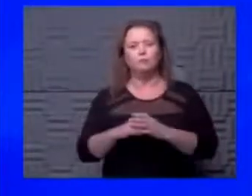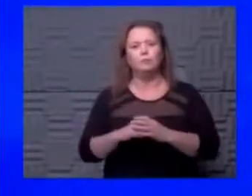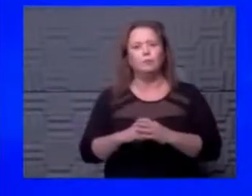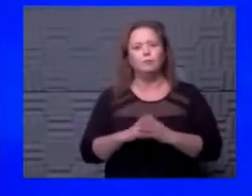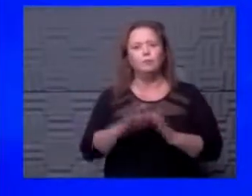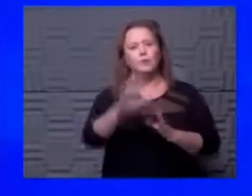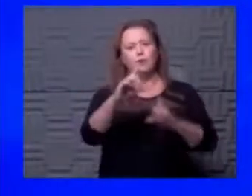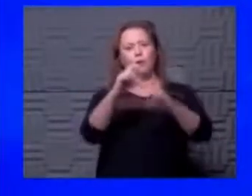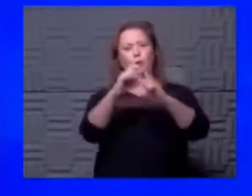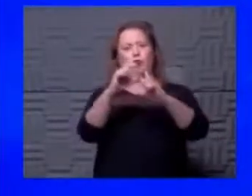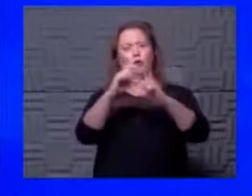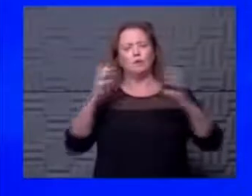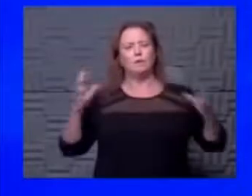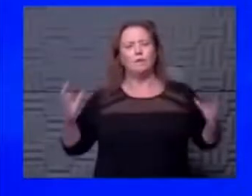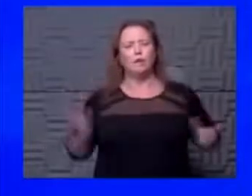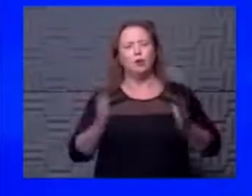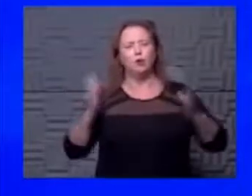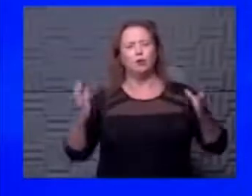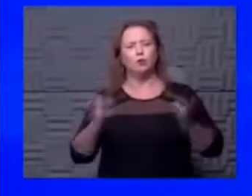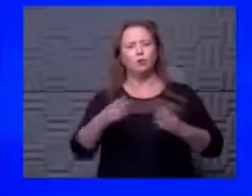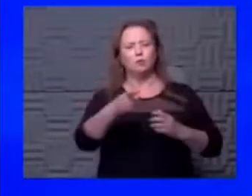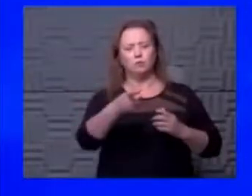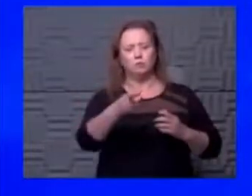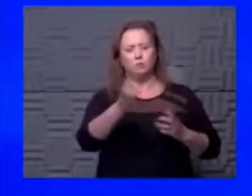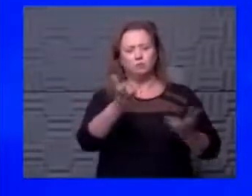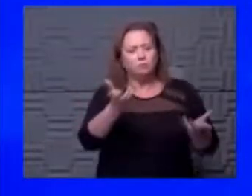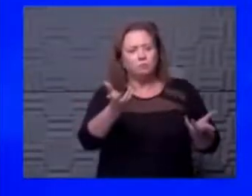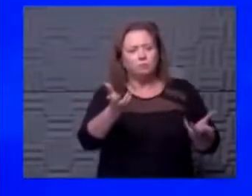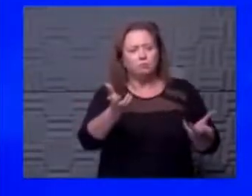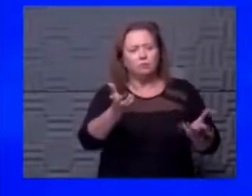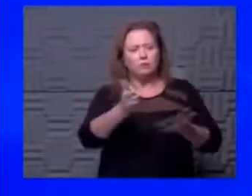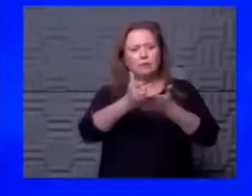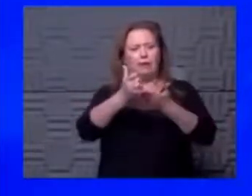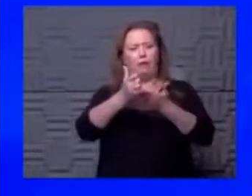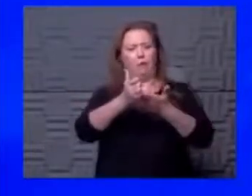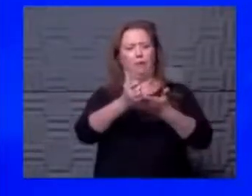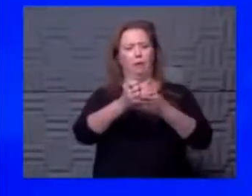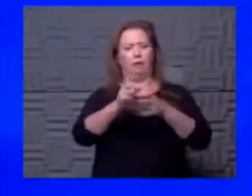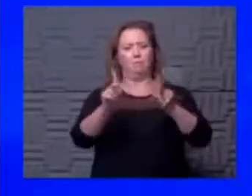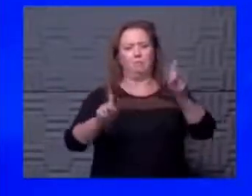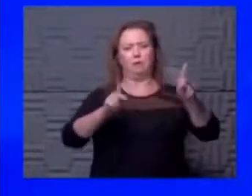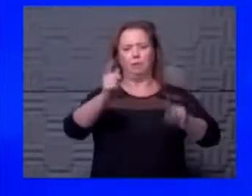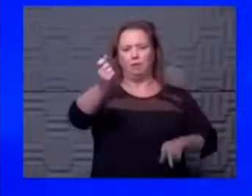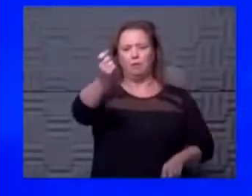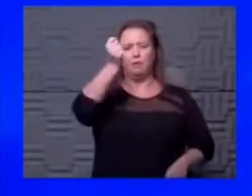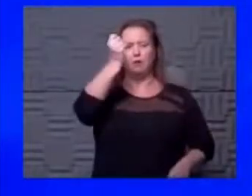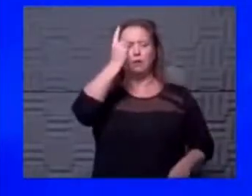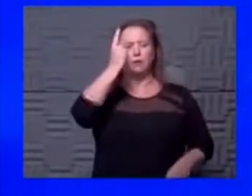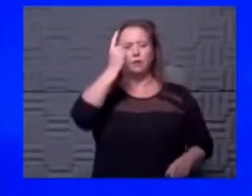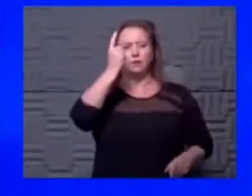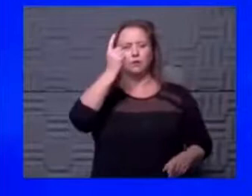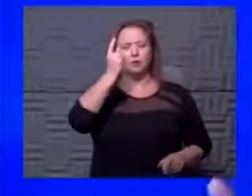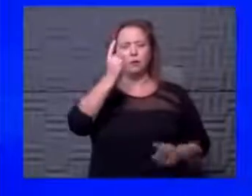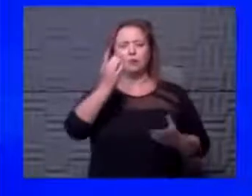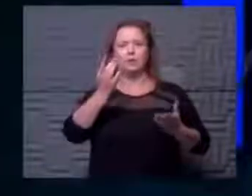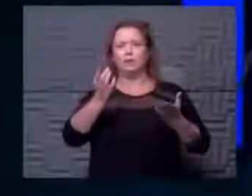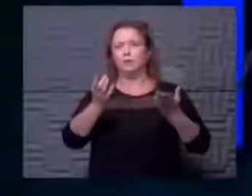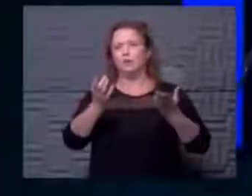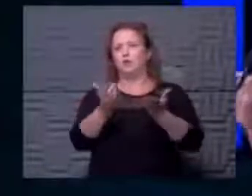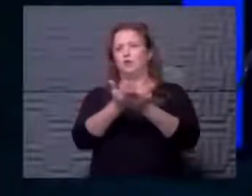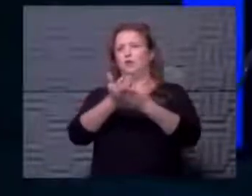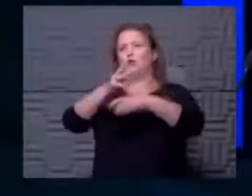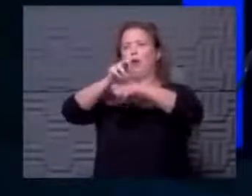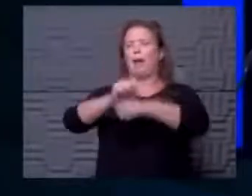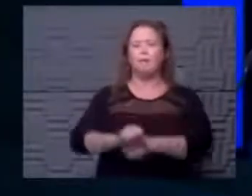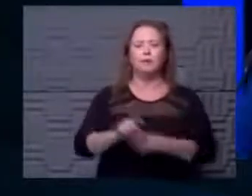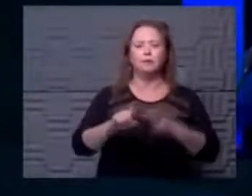What words of encouragement might you have to help people understand maybe new habits or